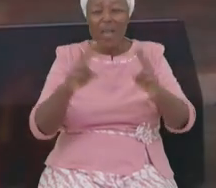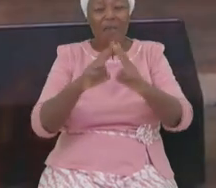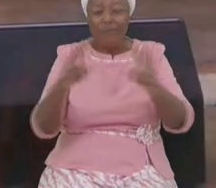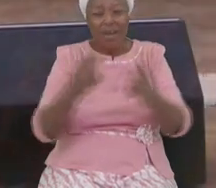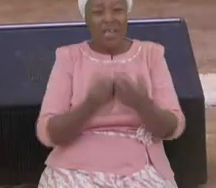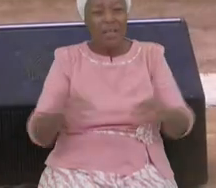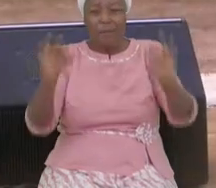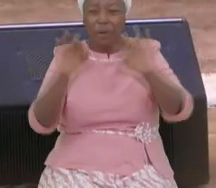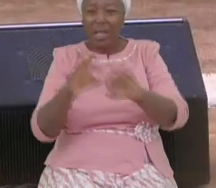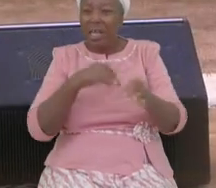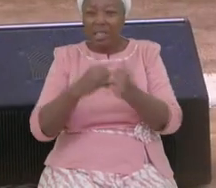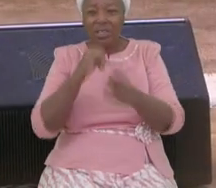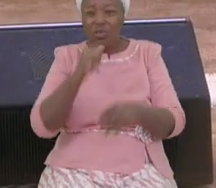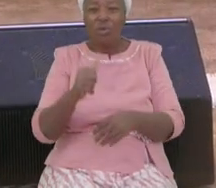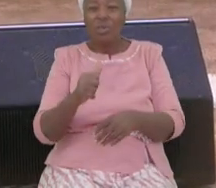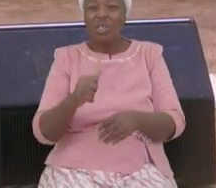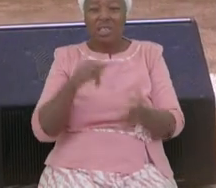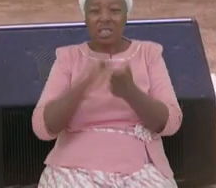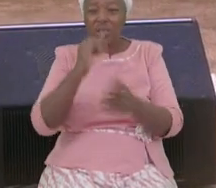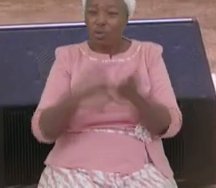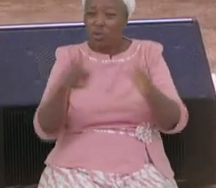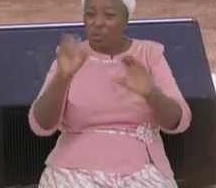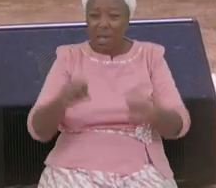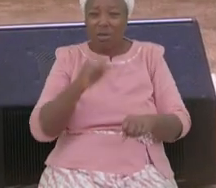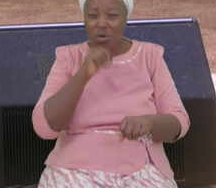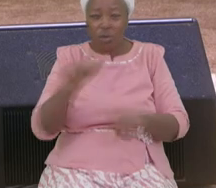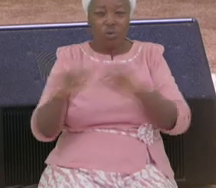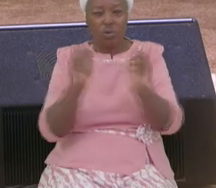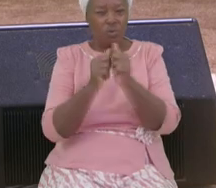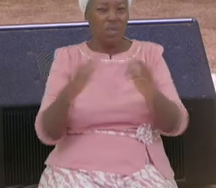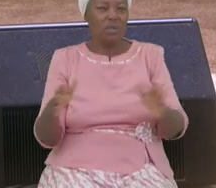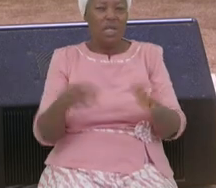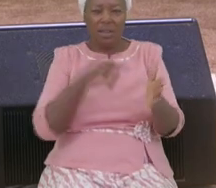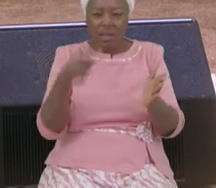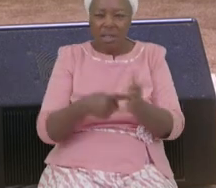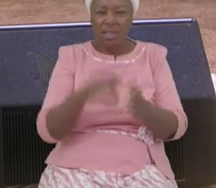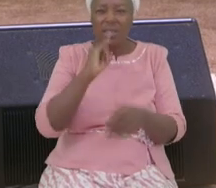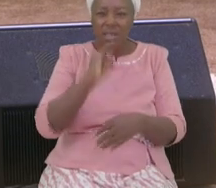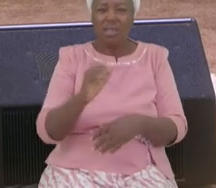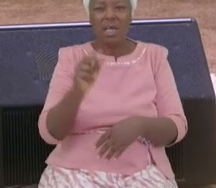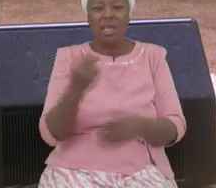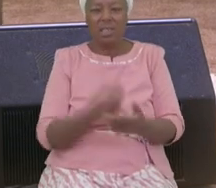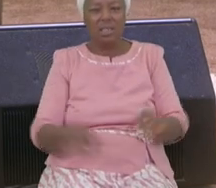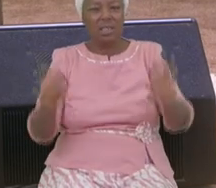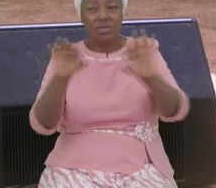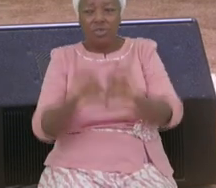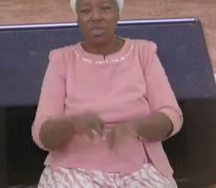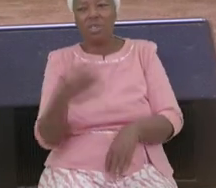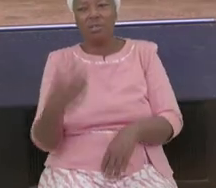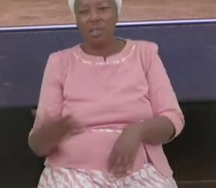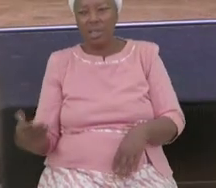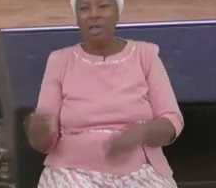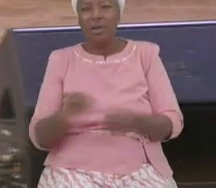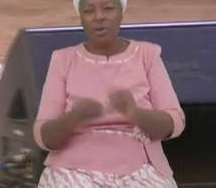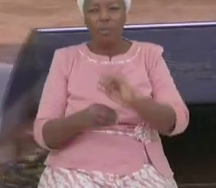is indispensable, this is an essential commodity. Number three, then, is